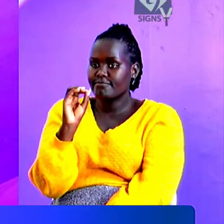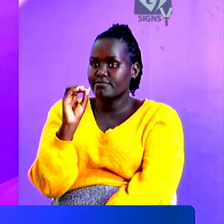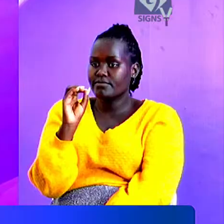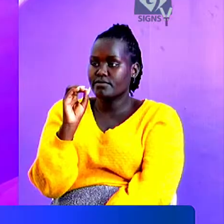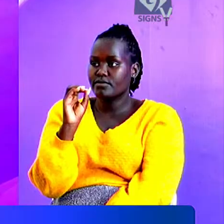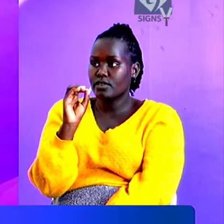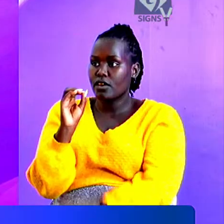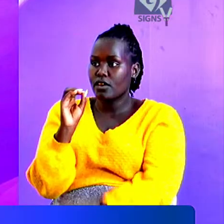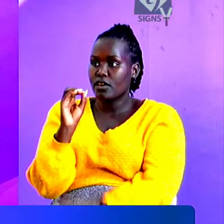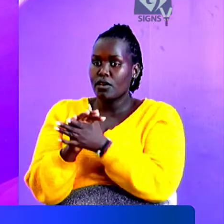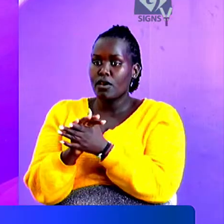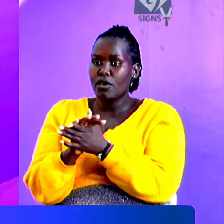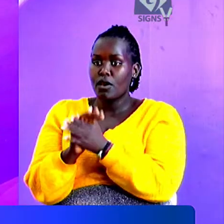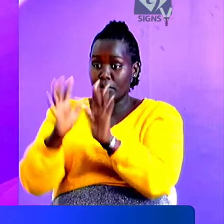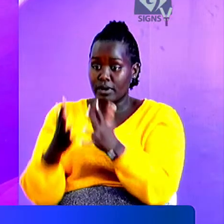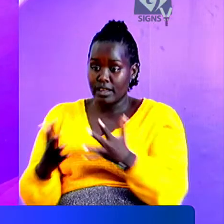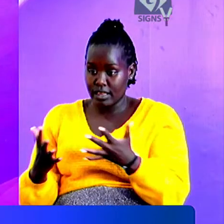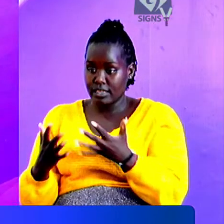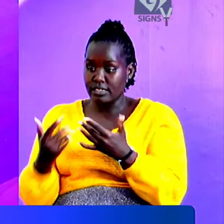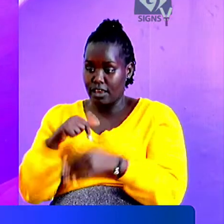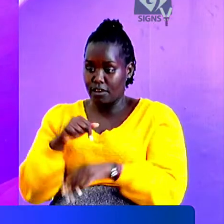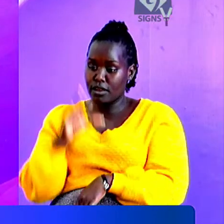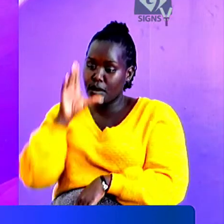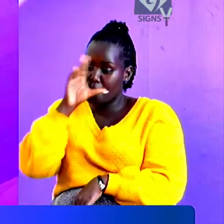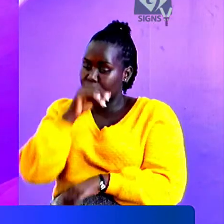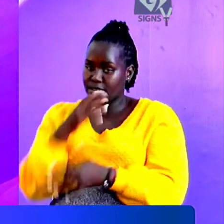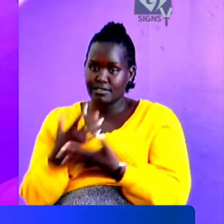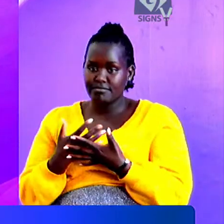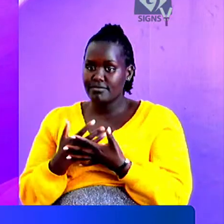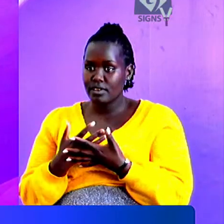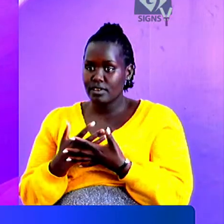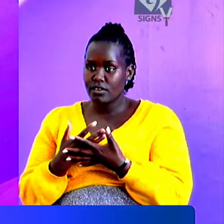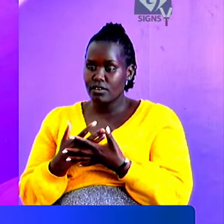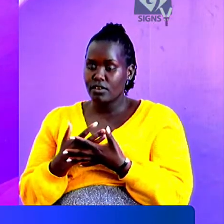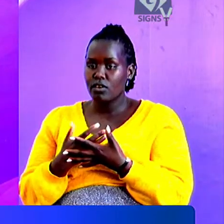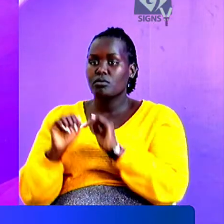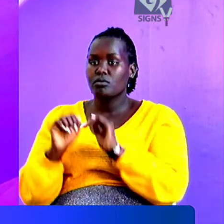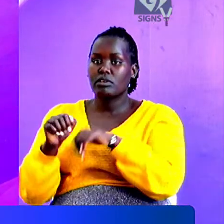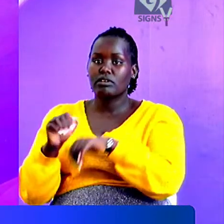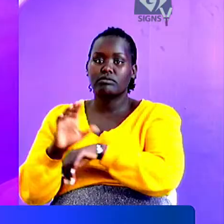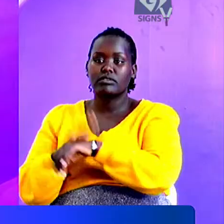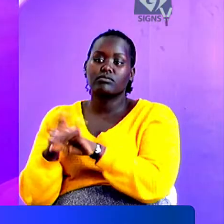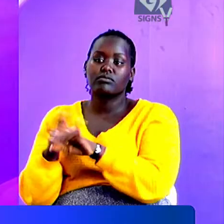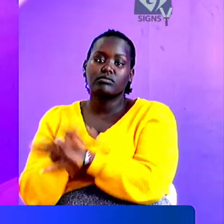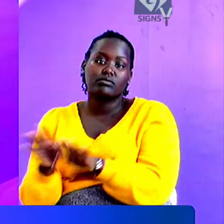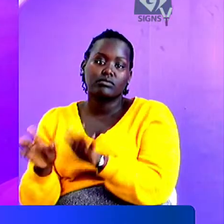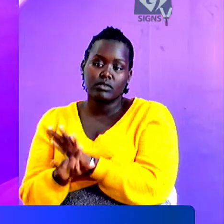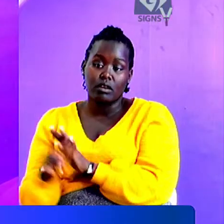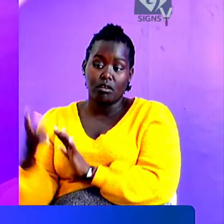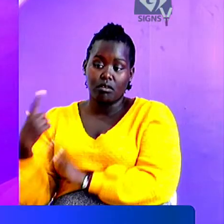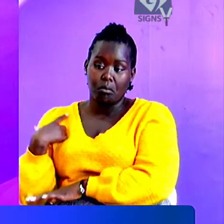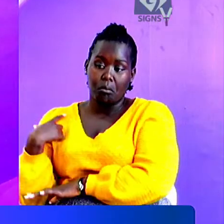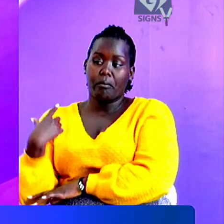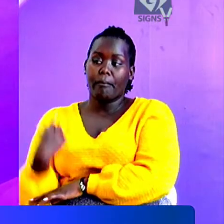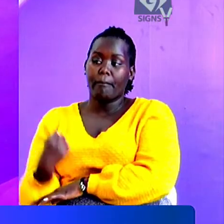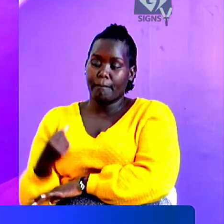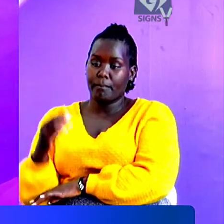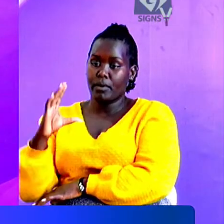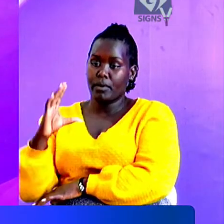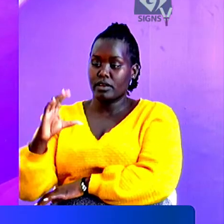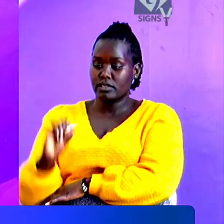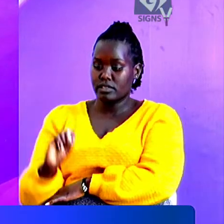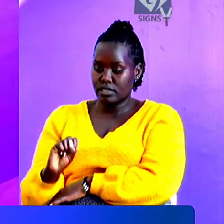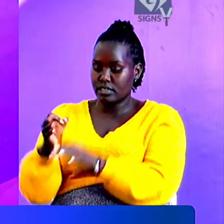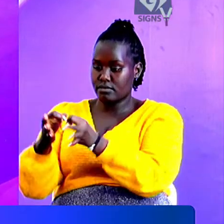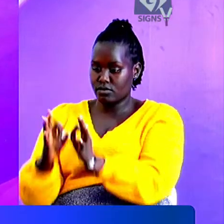priorities are misplaced. Yeah. It can sort everything. Now, the other day, CS Treasury,